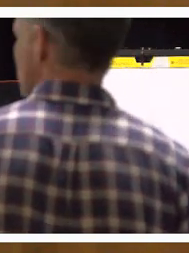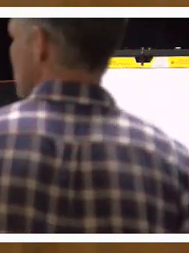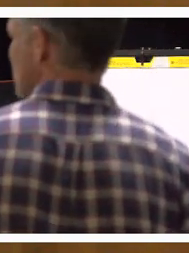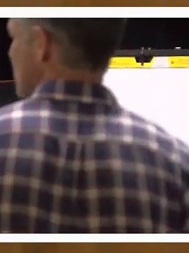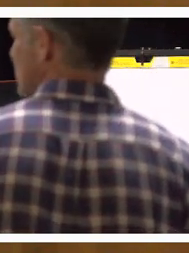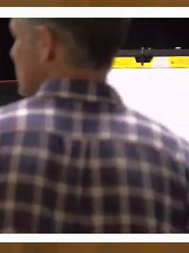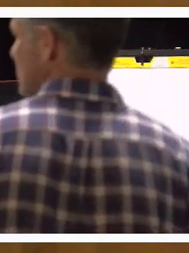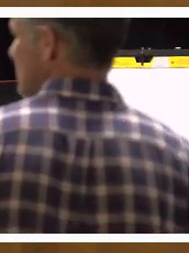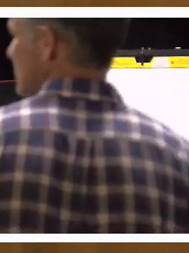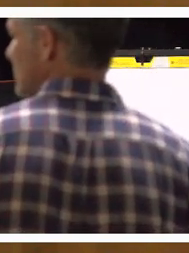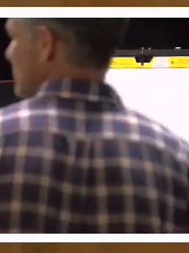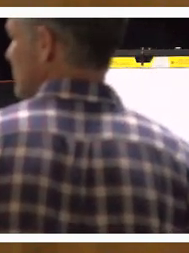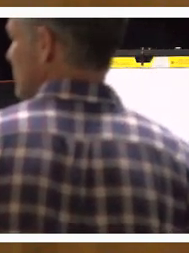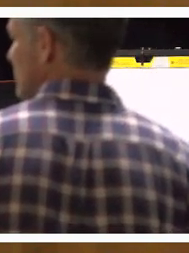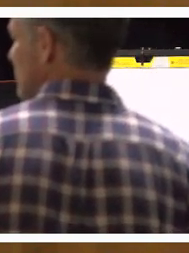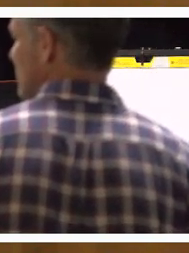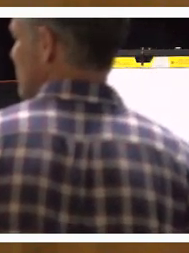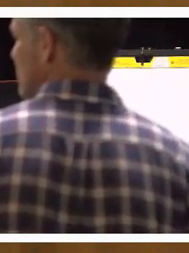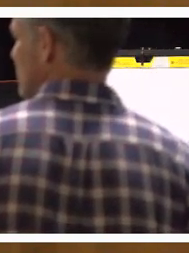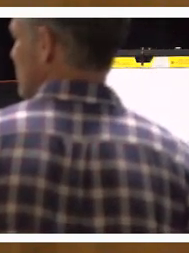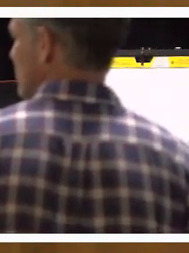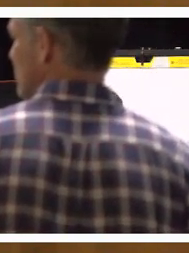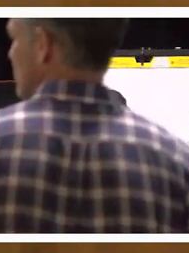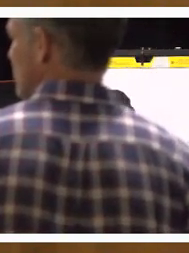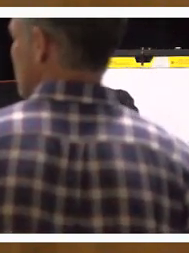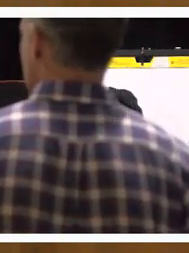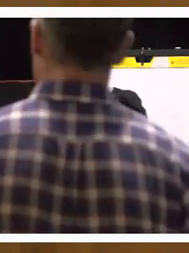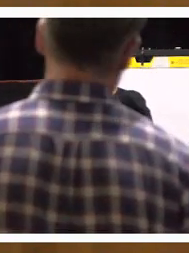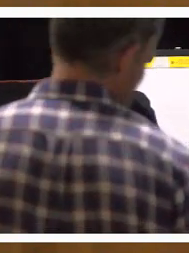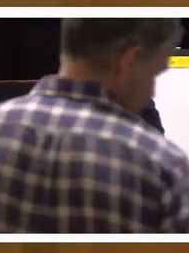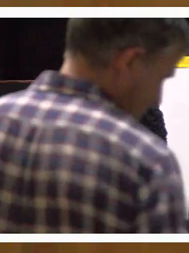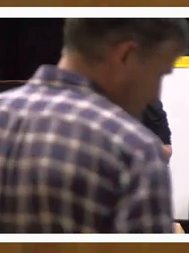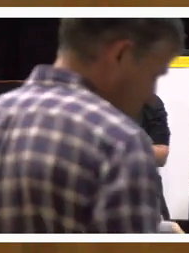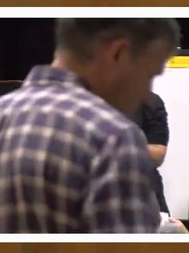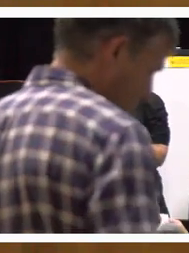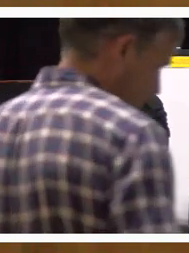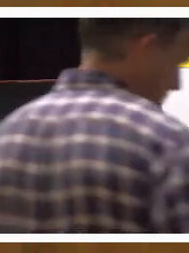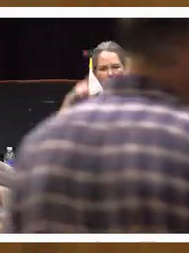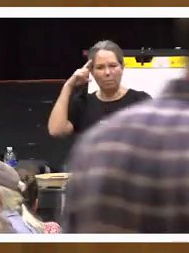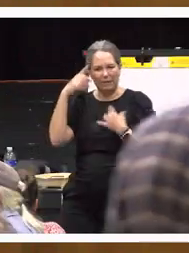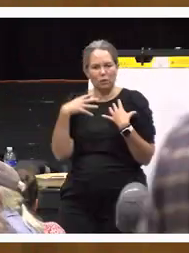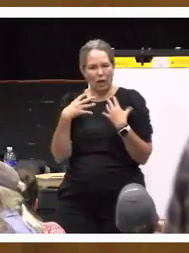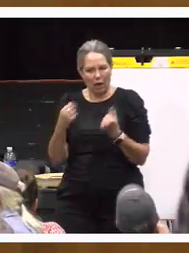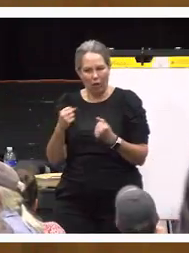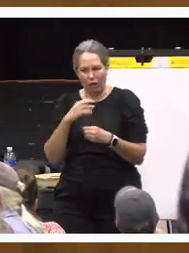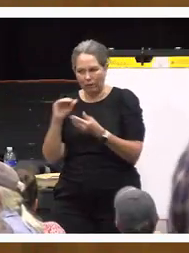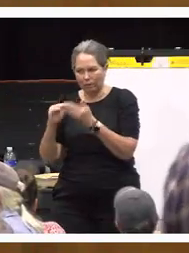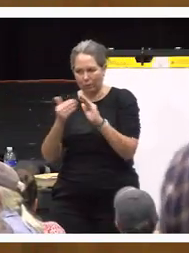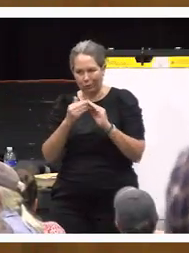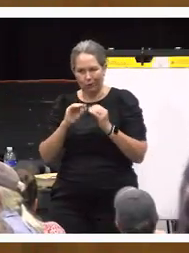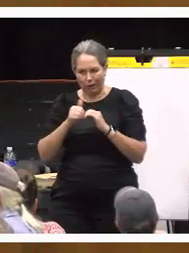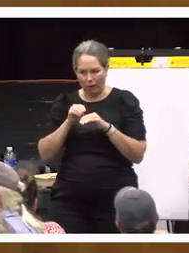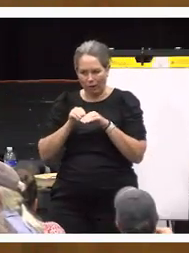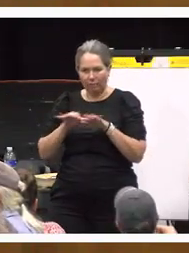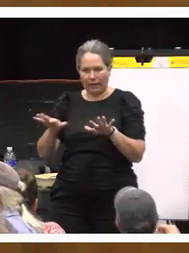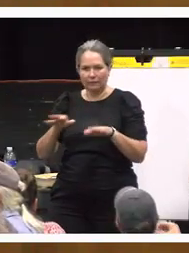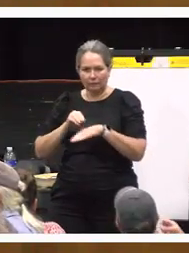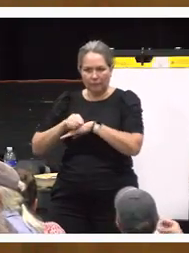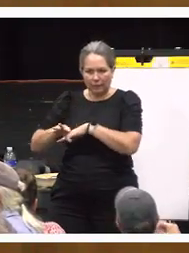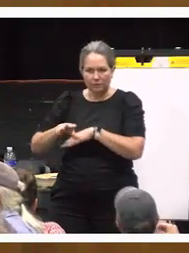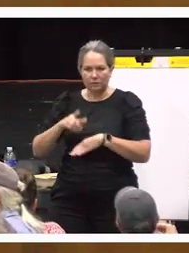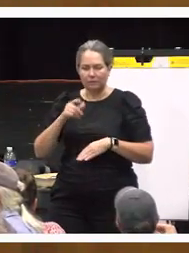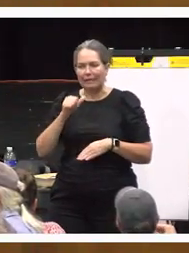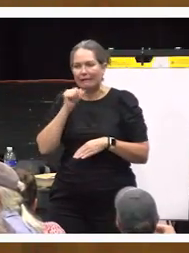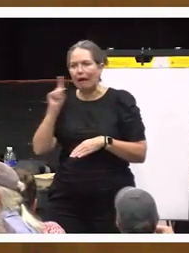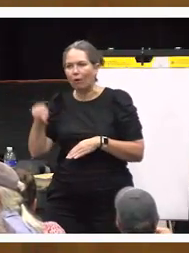a really eloquent way the other day. So I'd like to improve mental health in the community in a very broad way, not just about mental